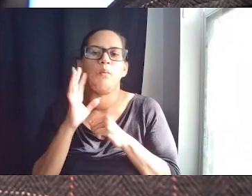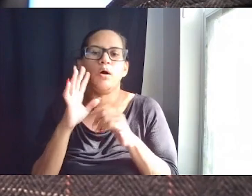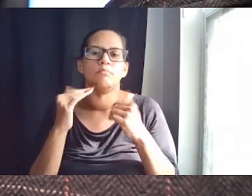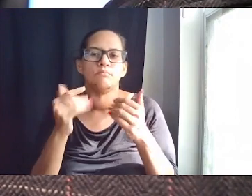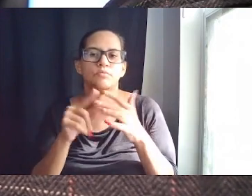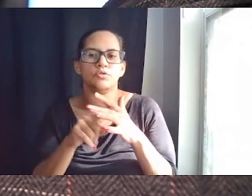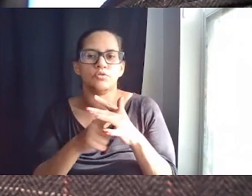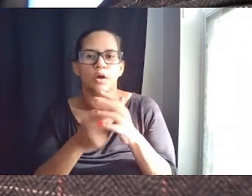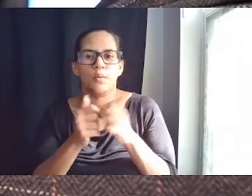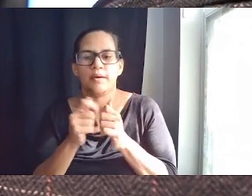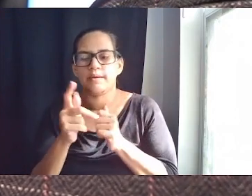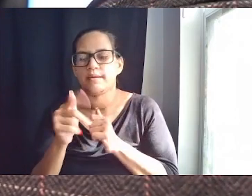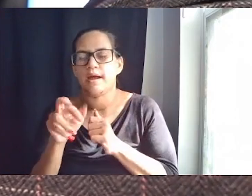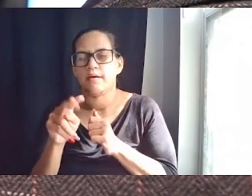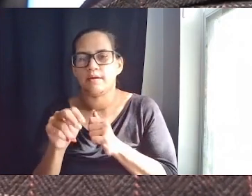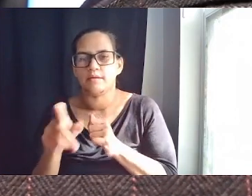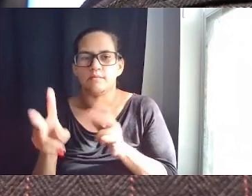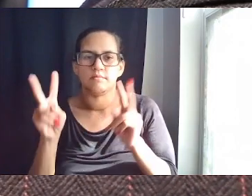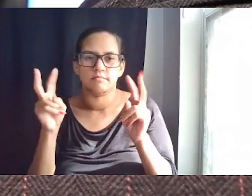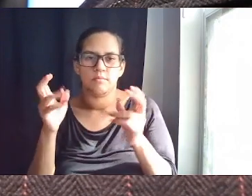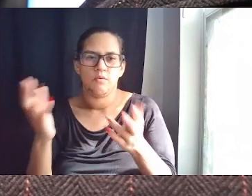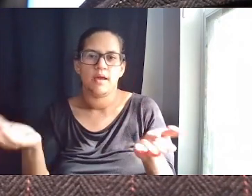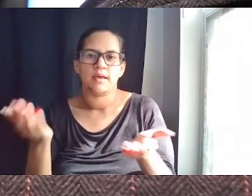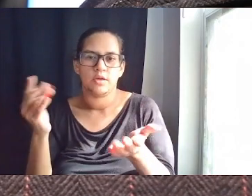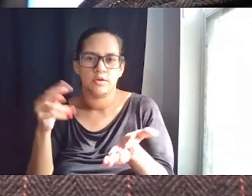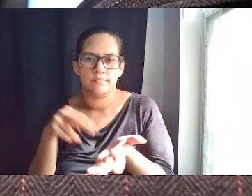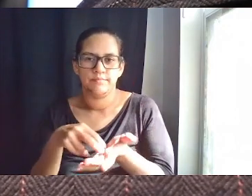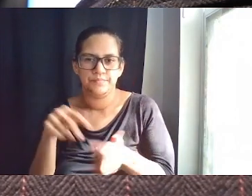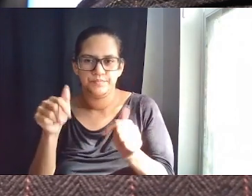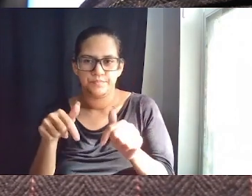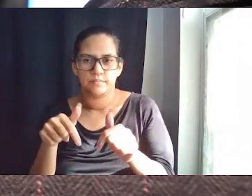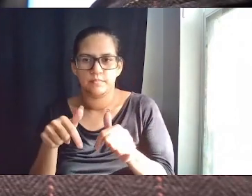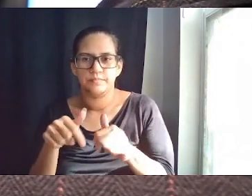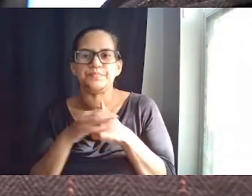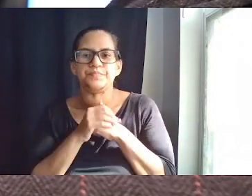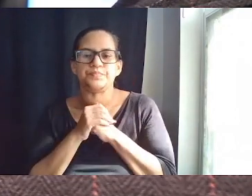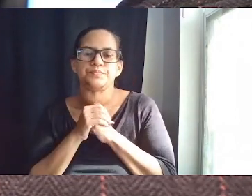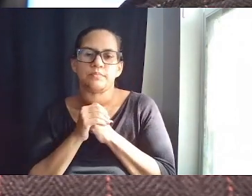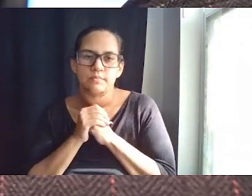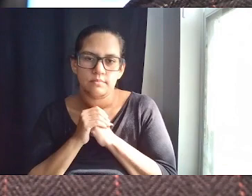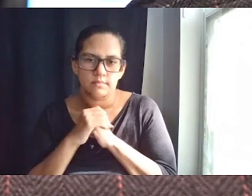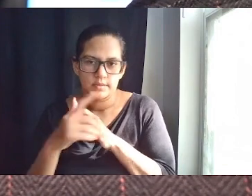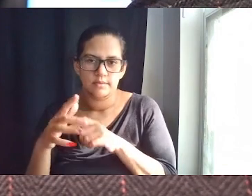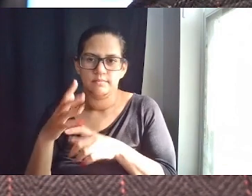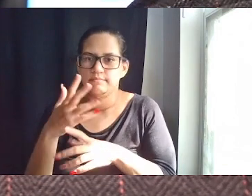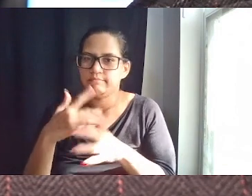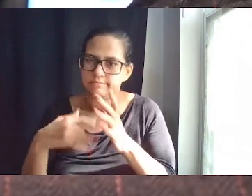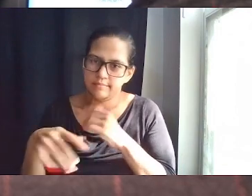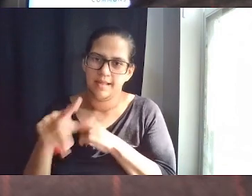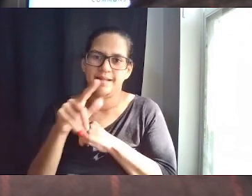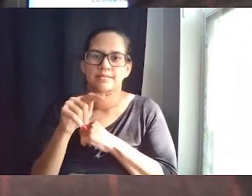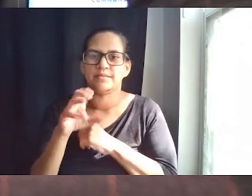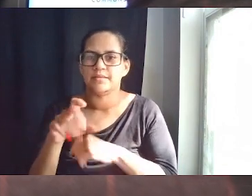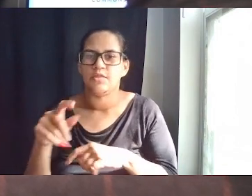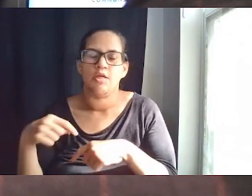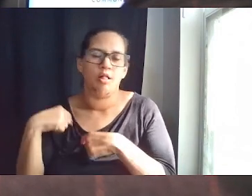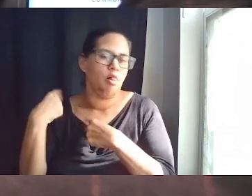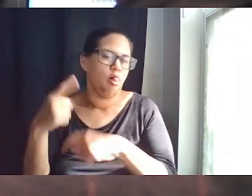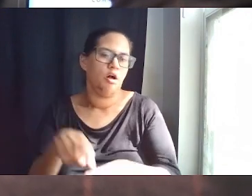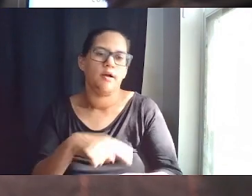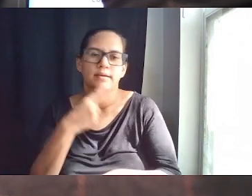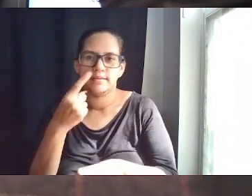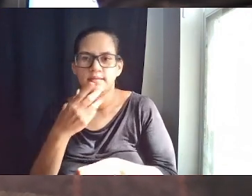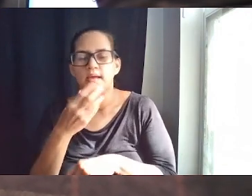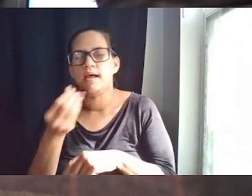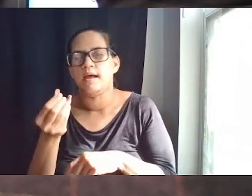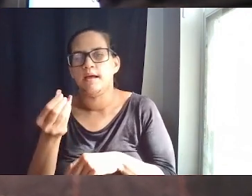be right here, right? Karen has been around the LTC the longest. And where's one